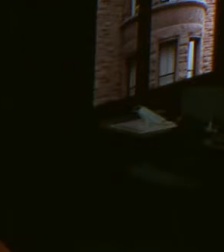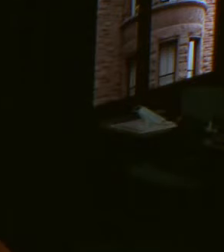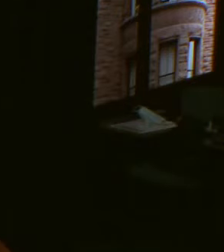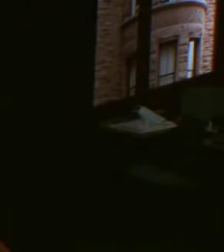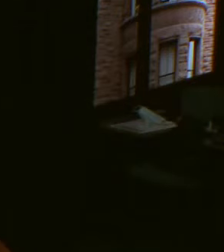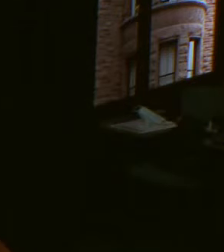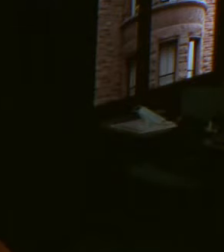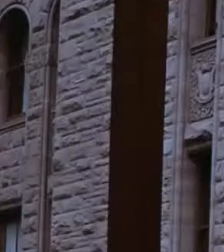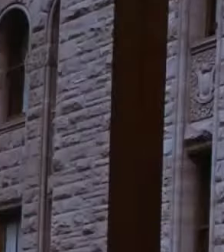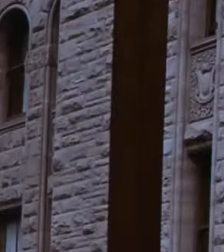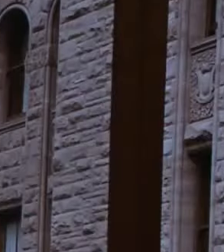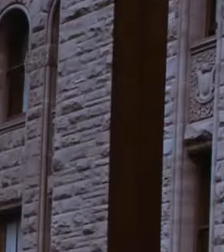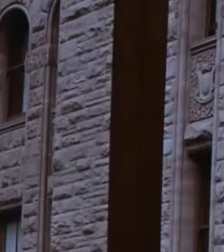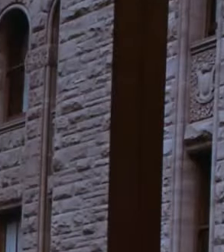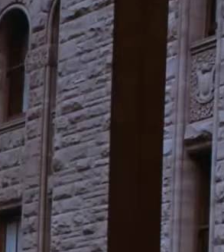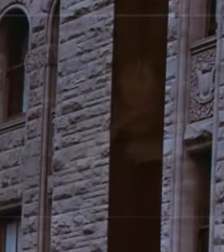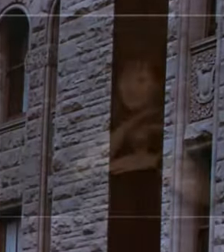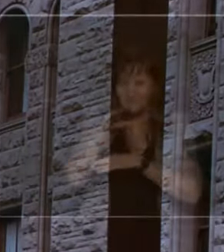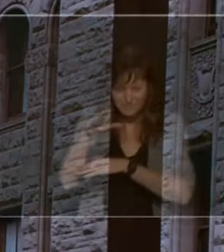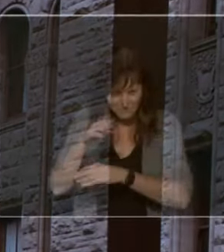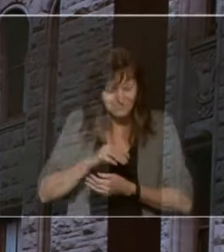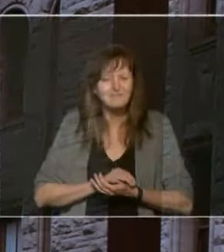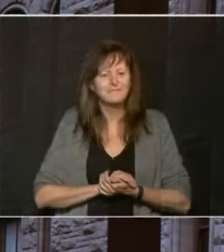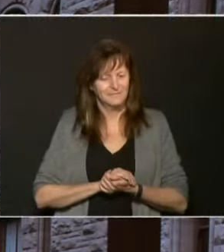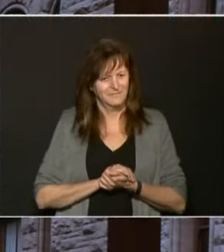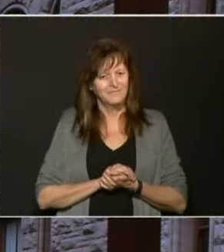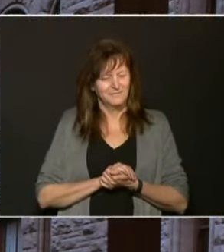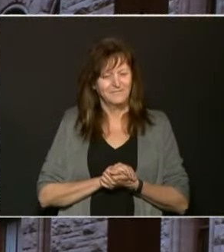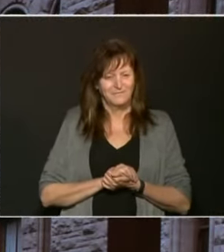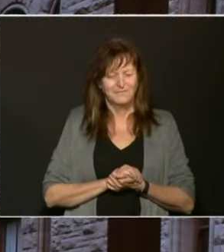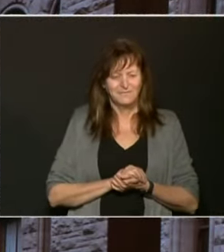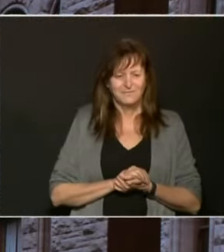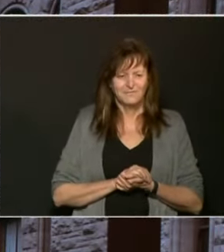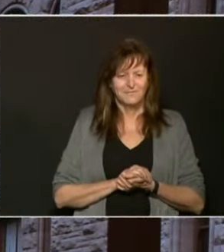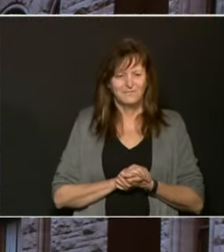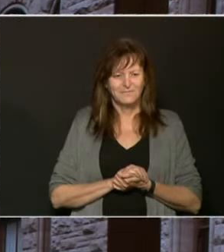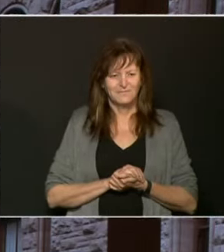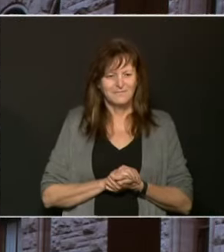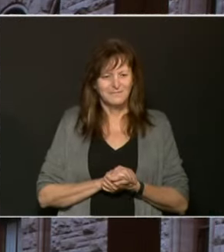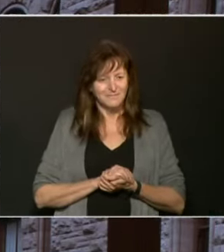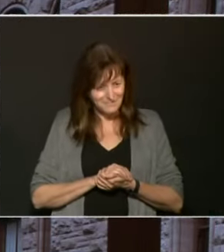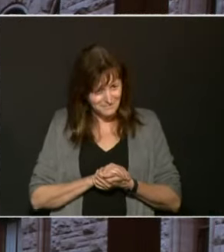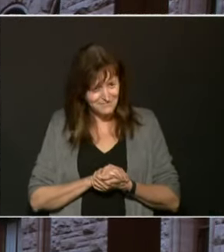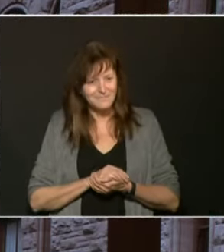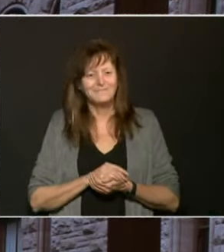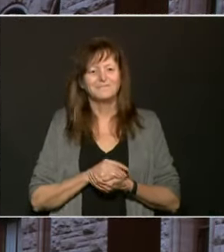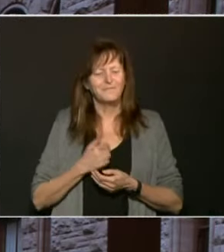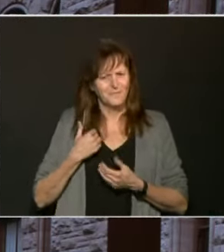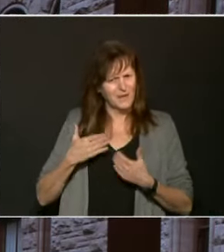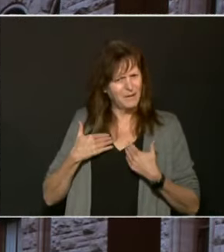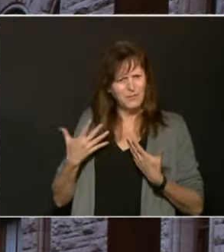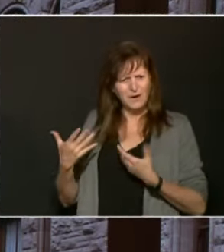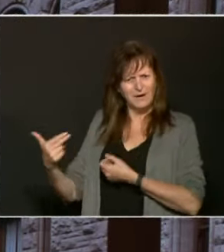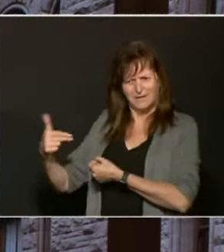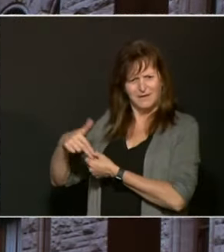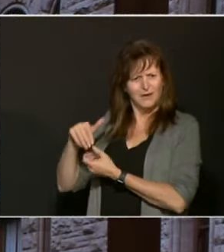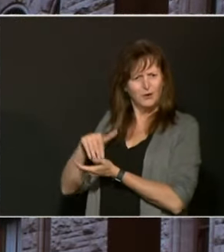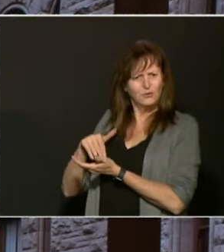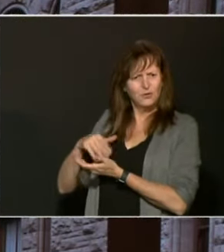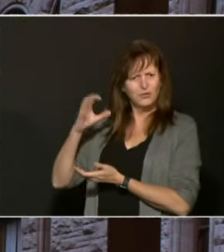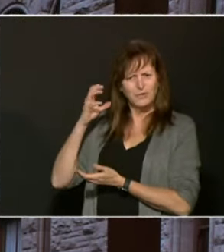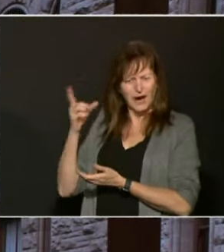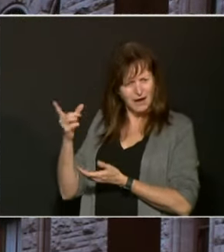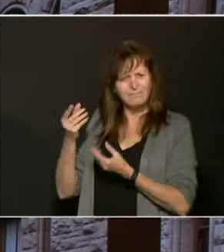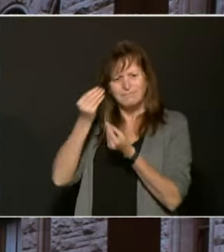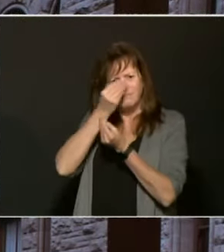Good afternoon, everyone. I'm pleased to be joined today by Dr. Brown, who will be providing us with an update on the